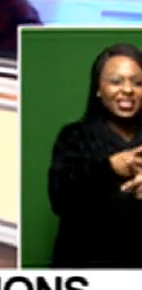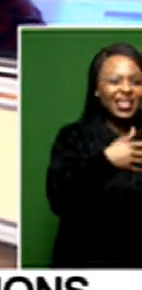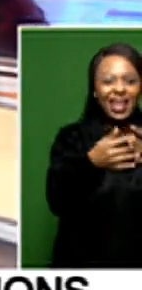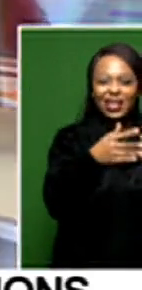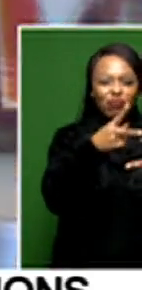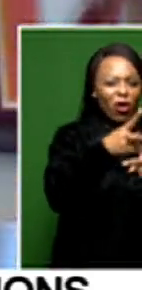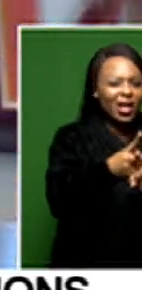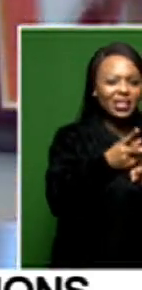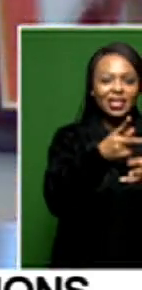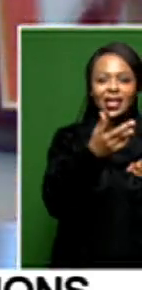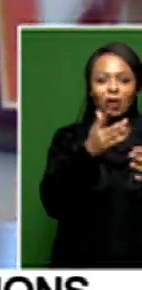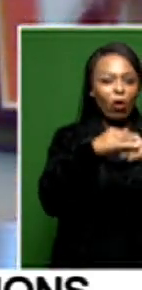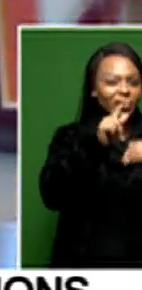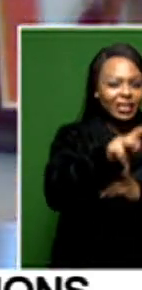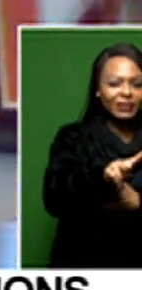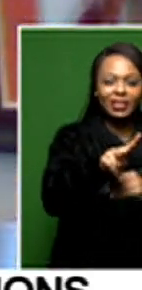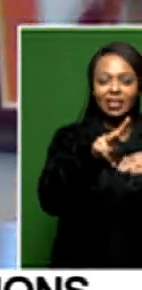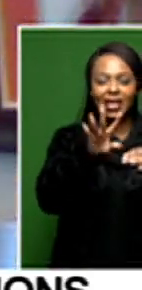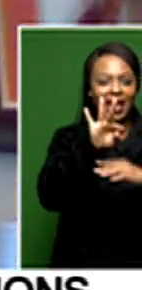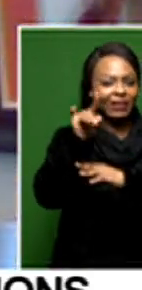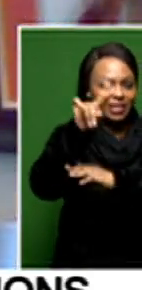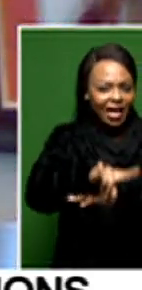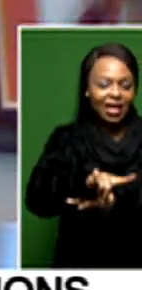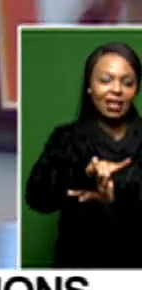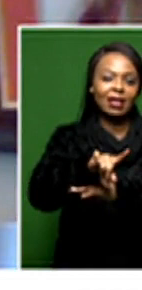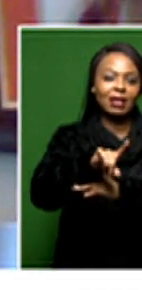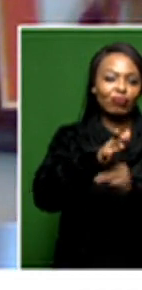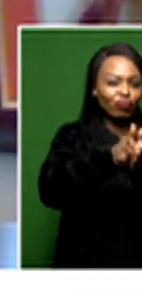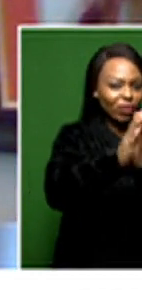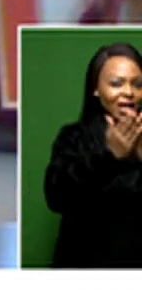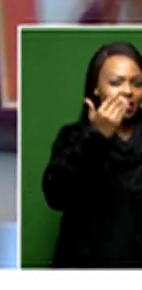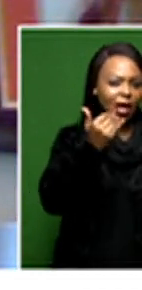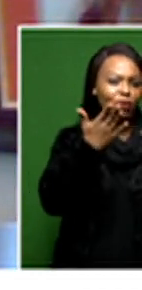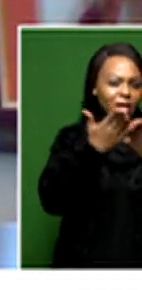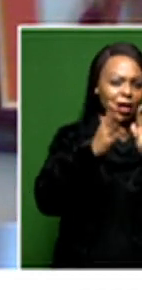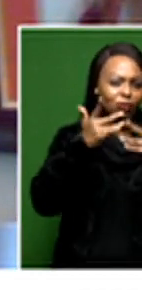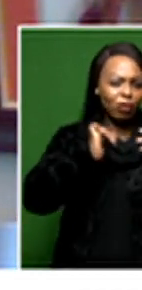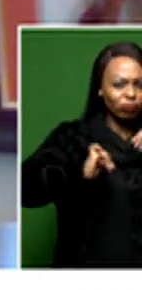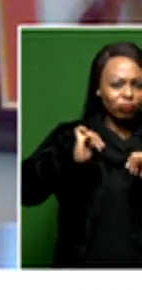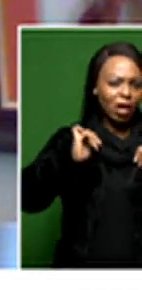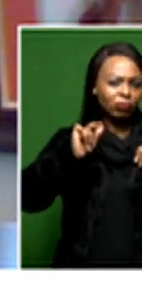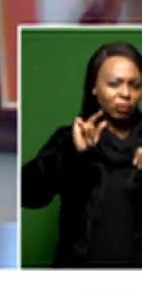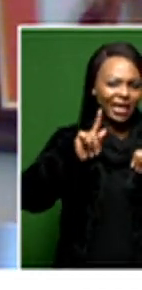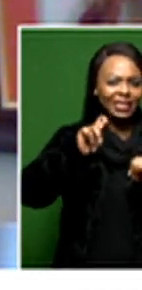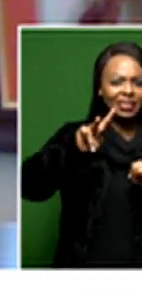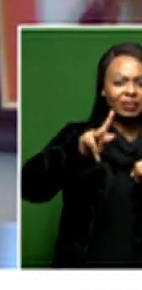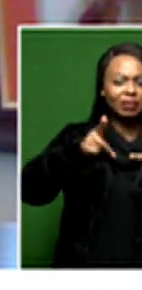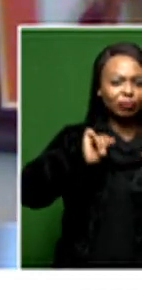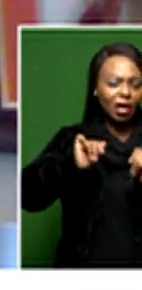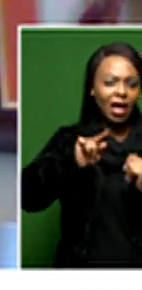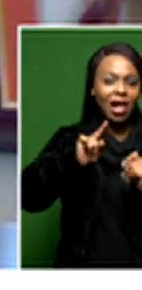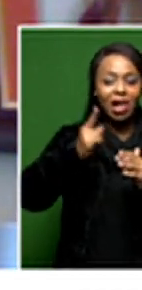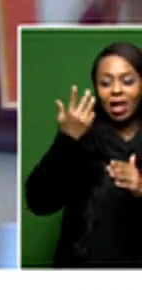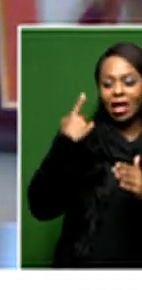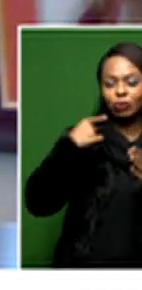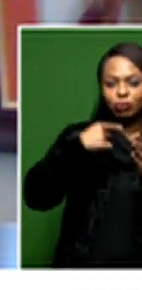Every production that is on TV on it daily, we are calling them daily TV dramas now. And we have this coming week as our last